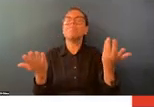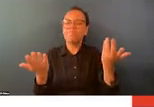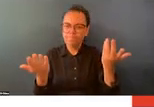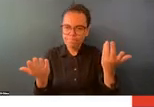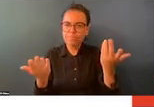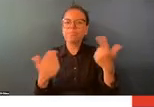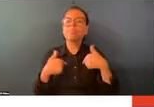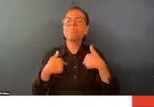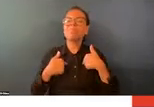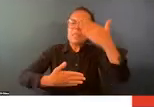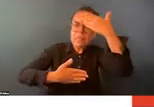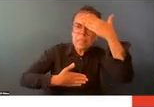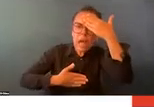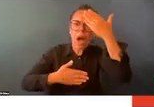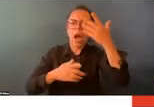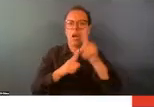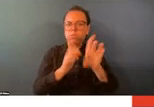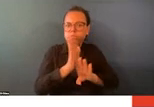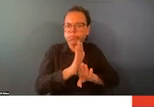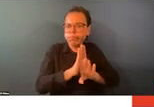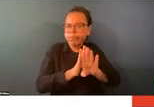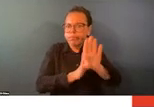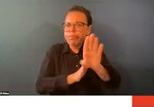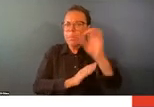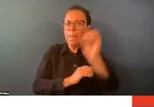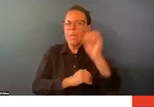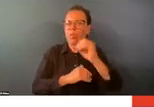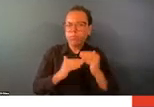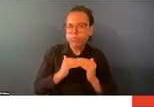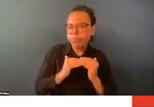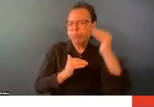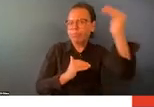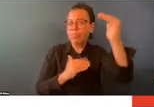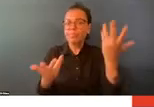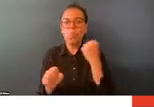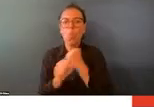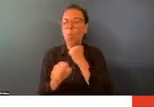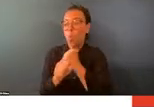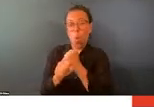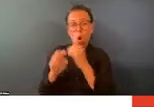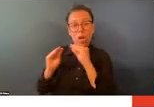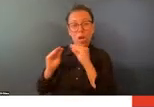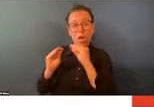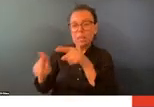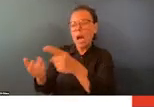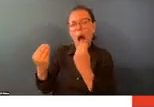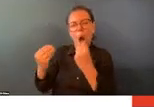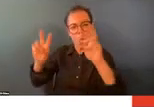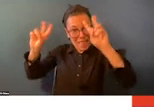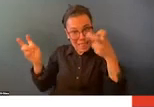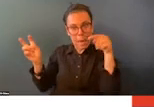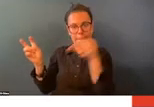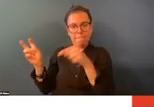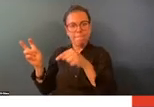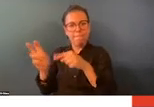enhancing diseases surveillance systems, training healthcare workers on climate-related health risks,